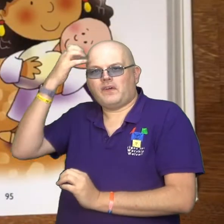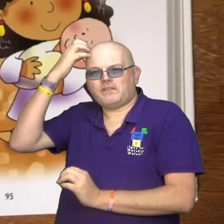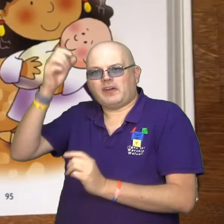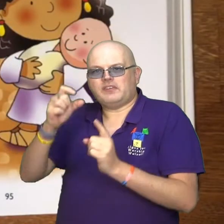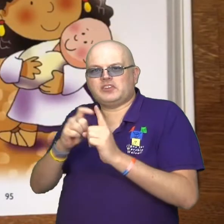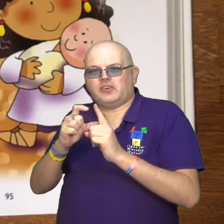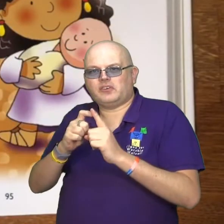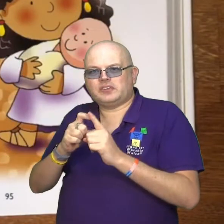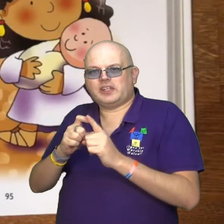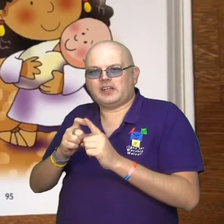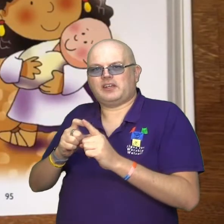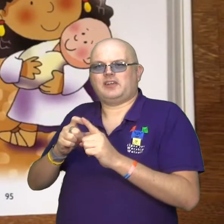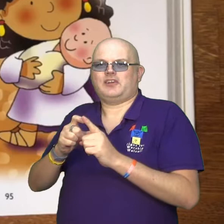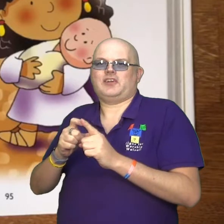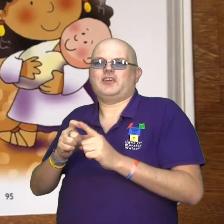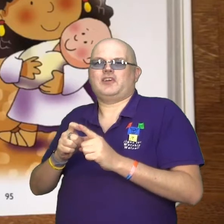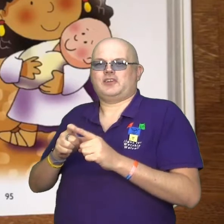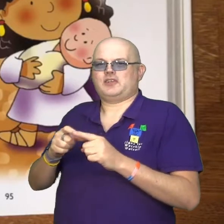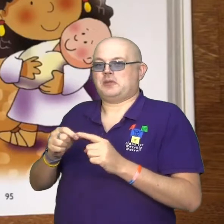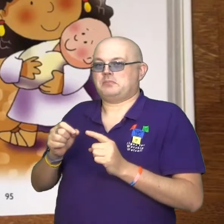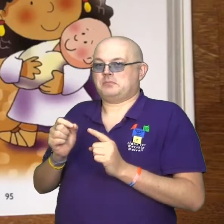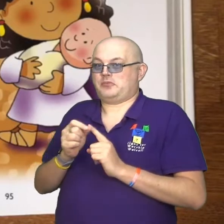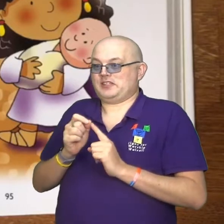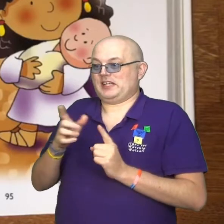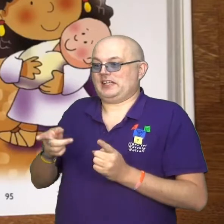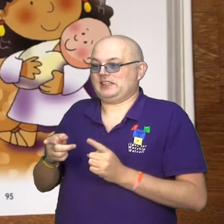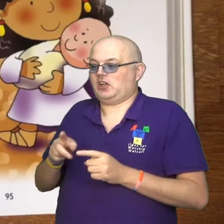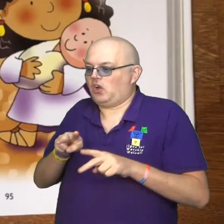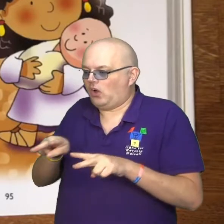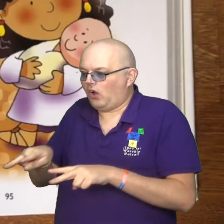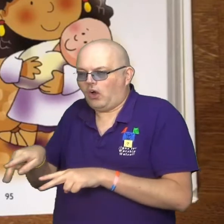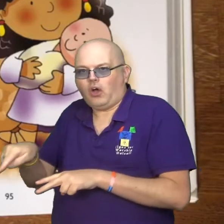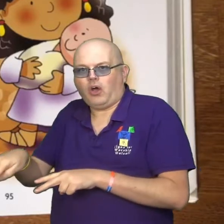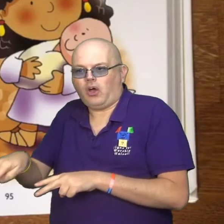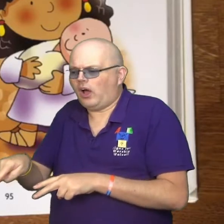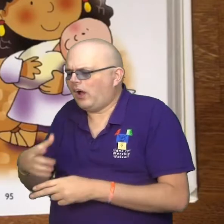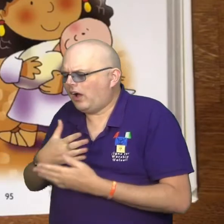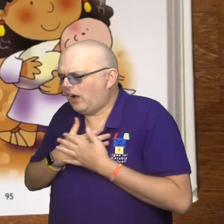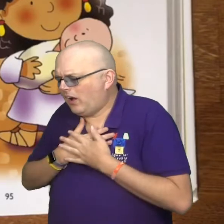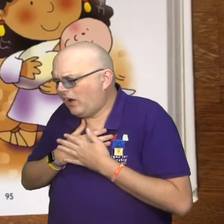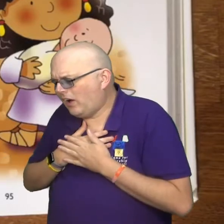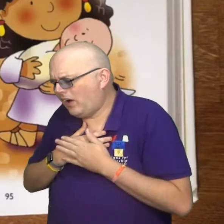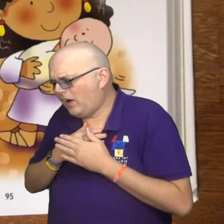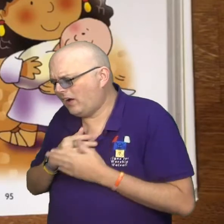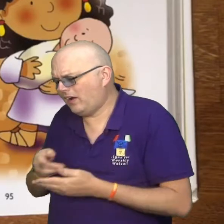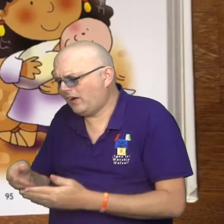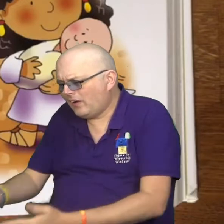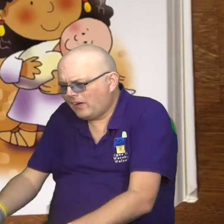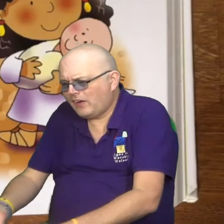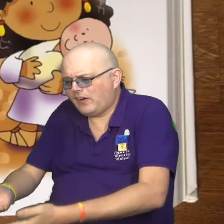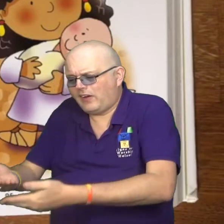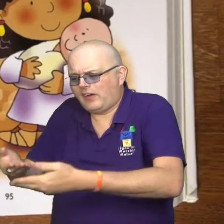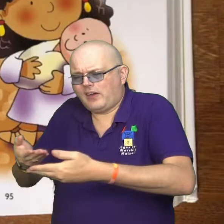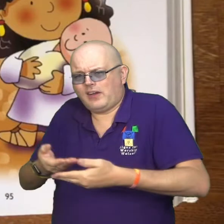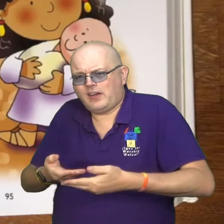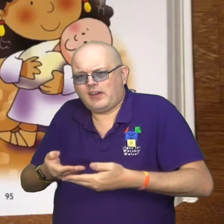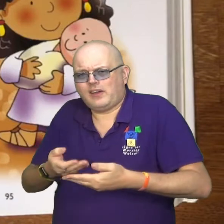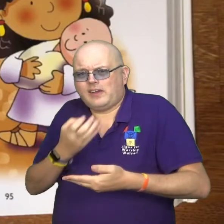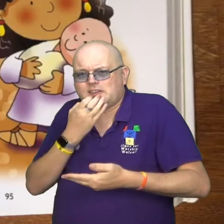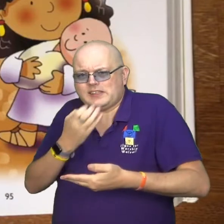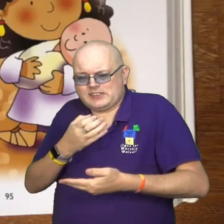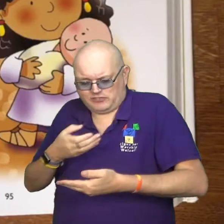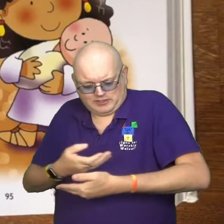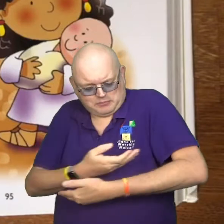Pharaoh's daughter, the princess of Egypt, saw the baby in the basket. She loved him. So she took